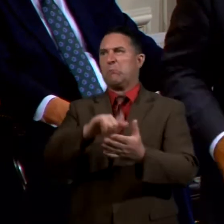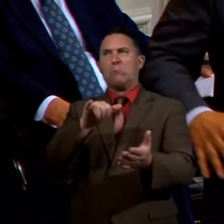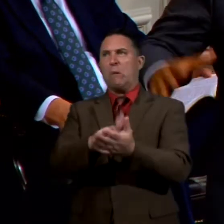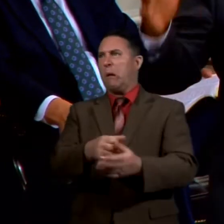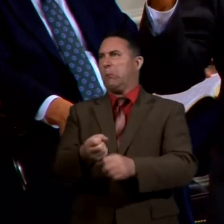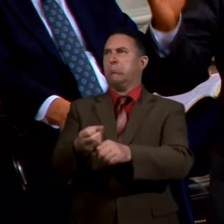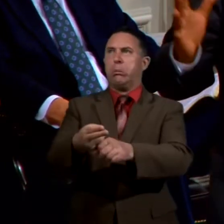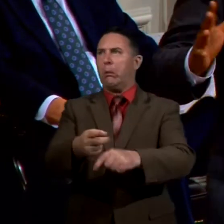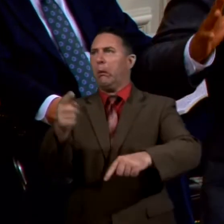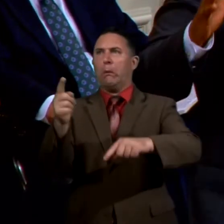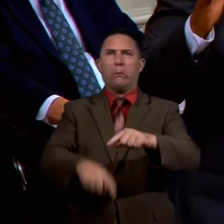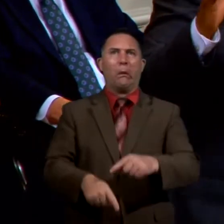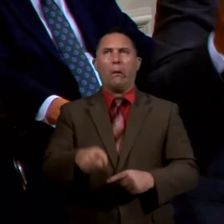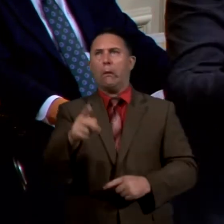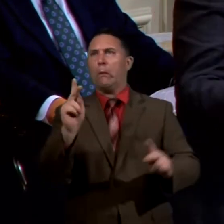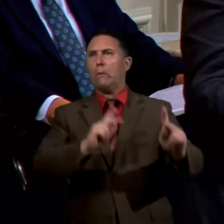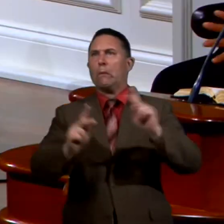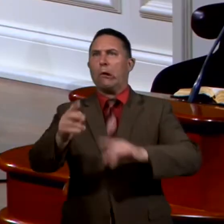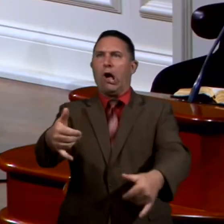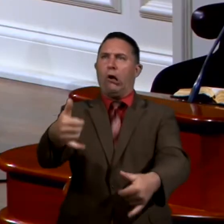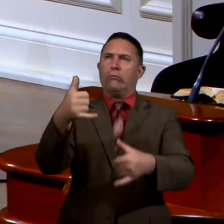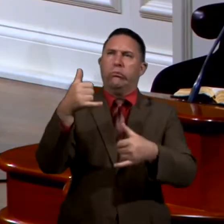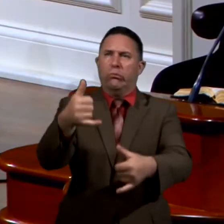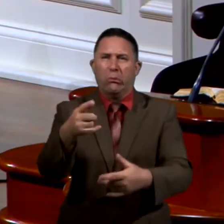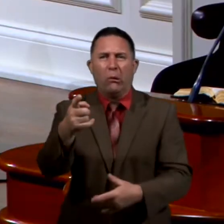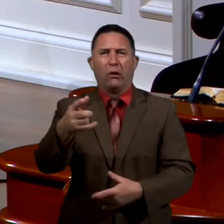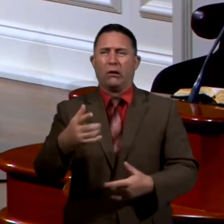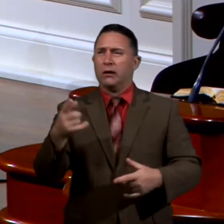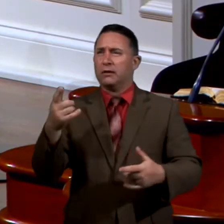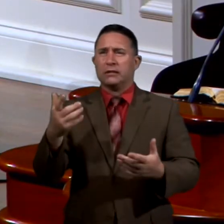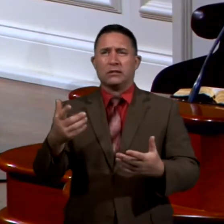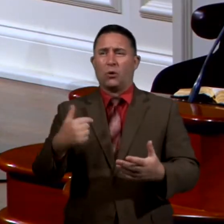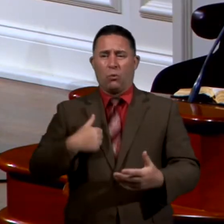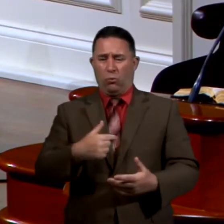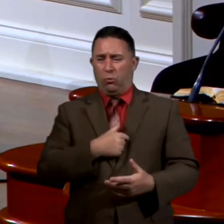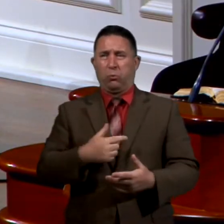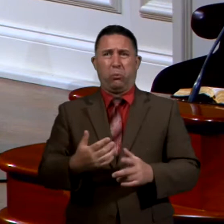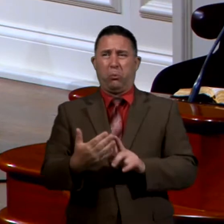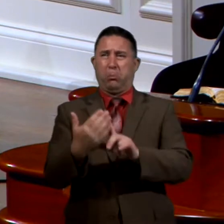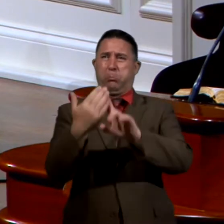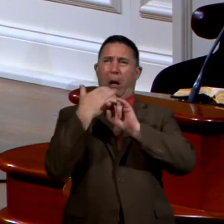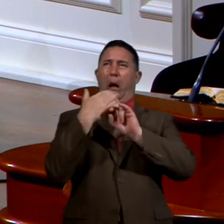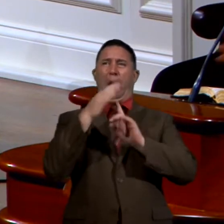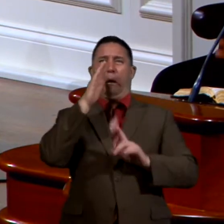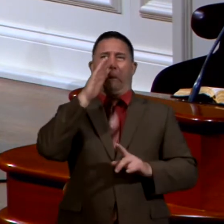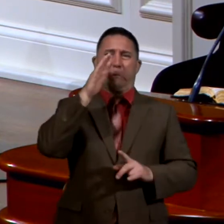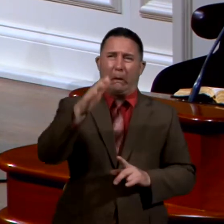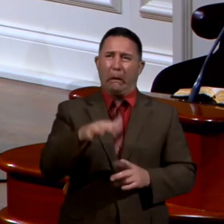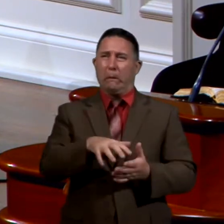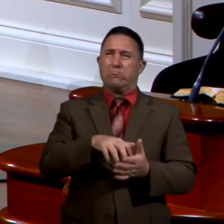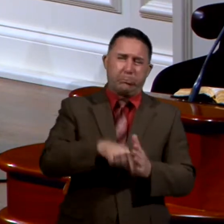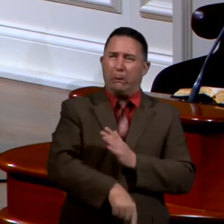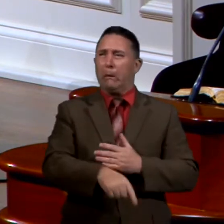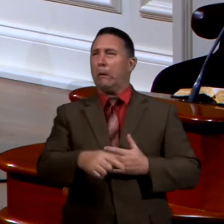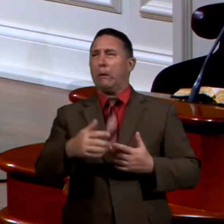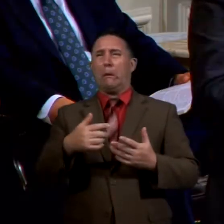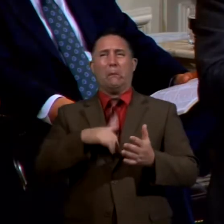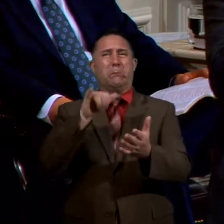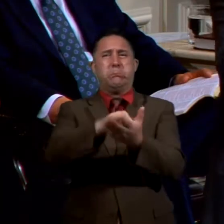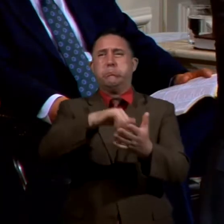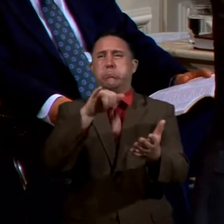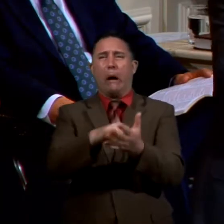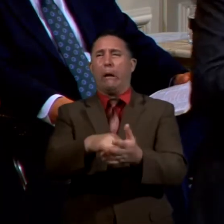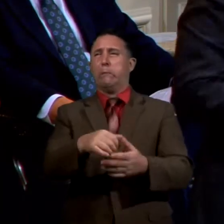can't do it. These people are too giant, and we're going to get slaughtered. And no, it's impossible. No matter how